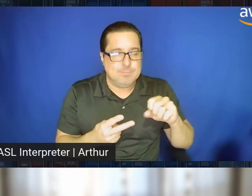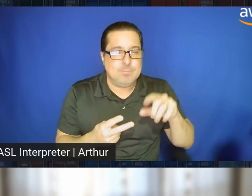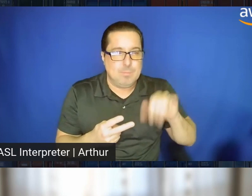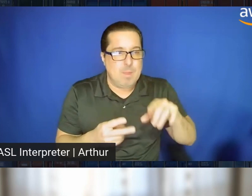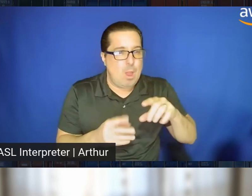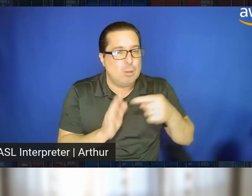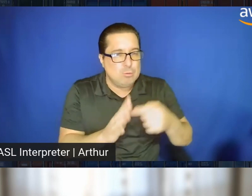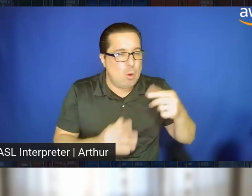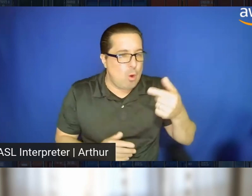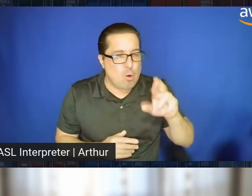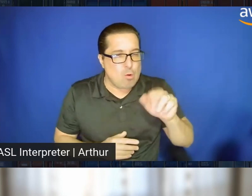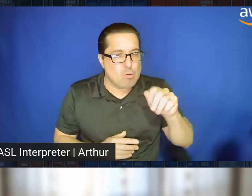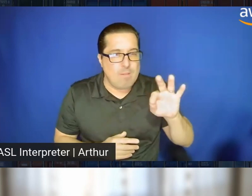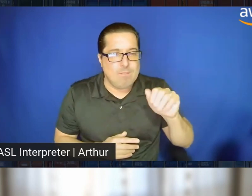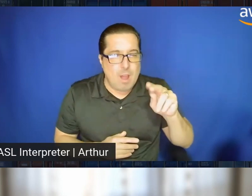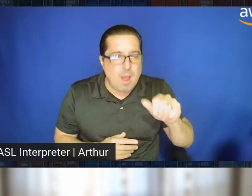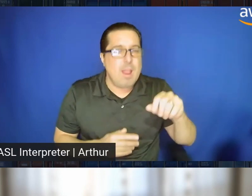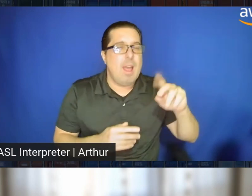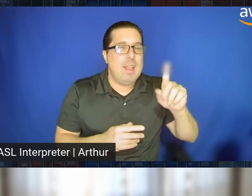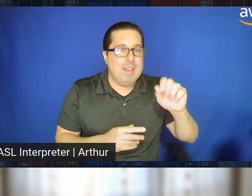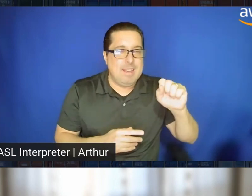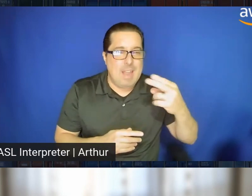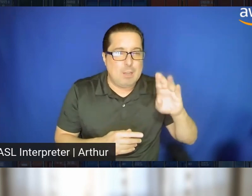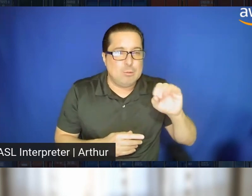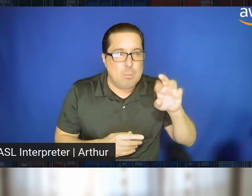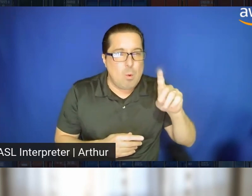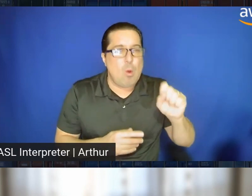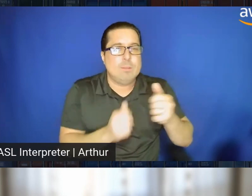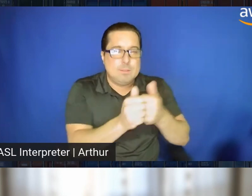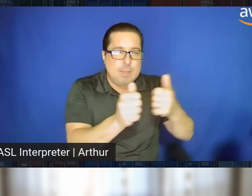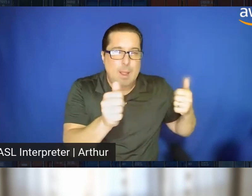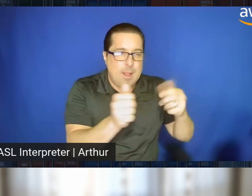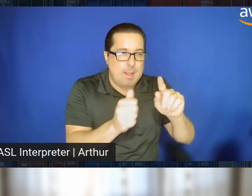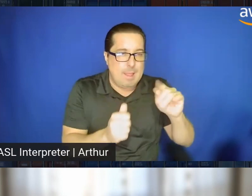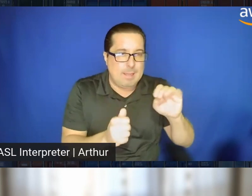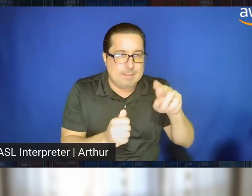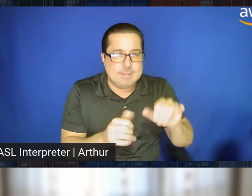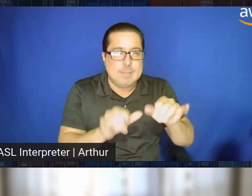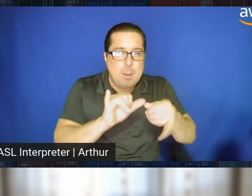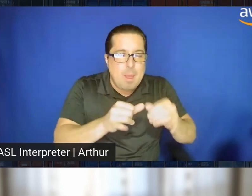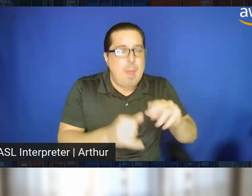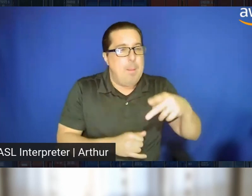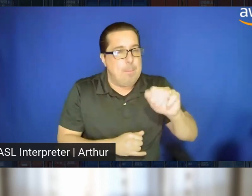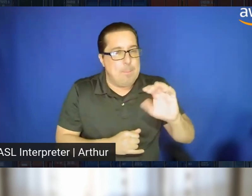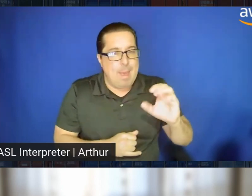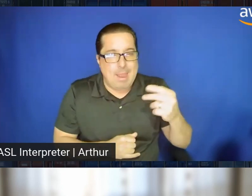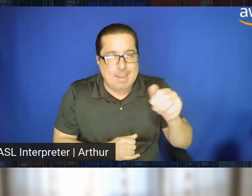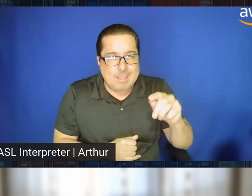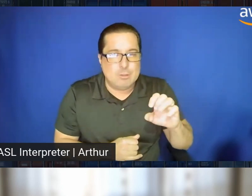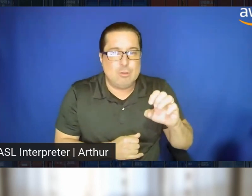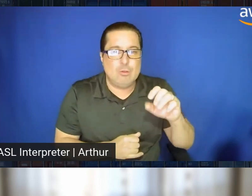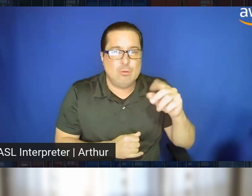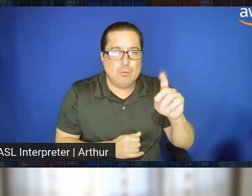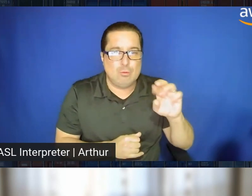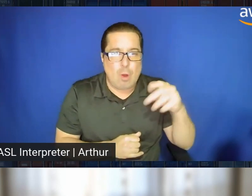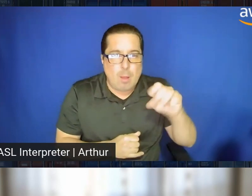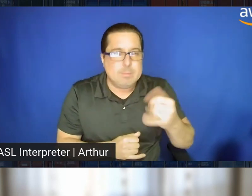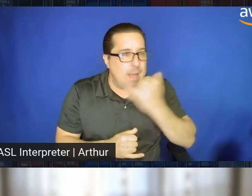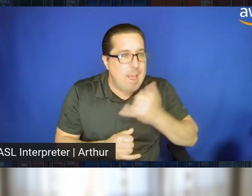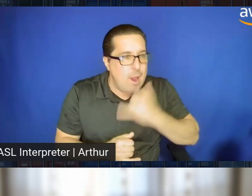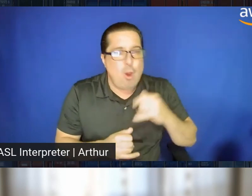Grafana dashboards with latency measurements and, packet drops and errors and all kinds of cool